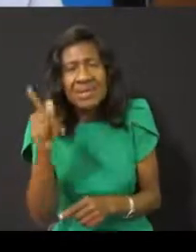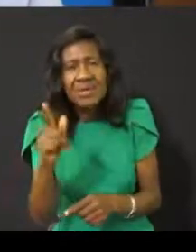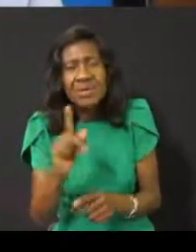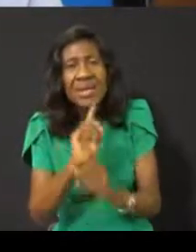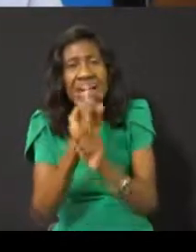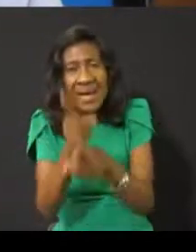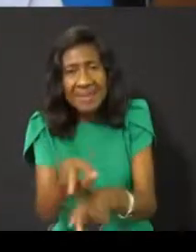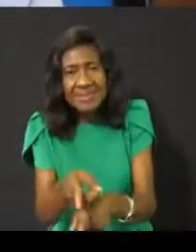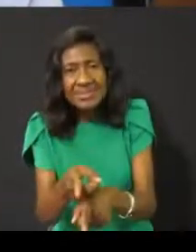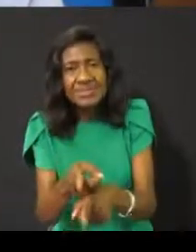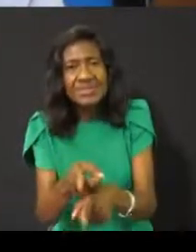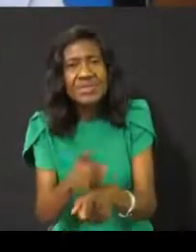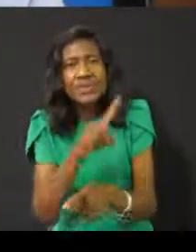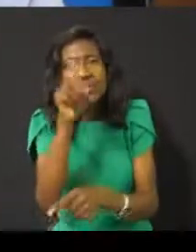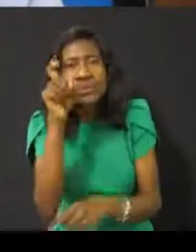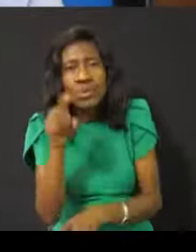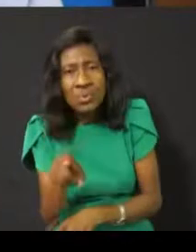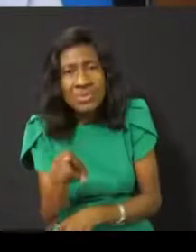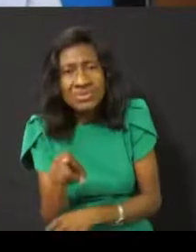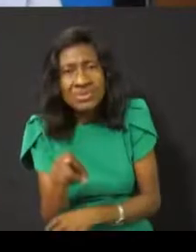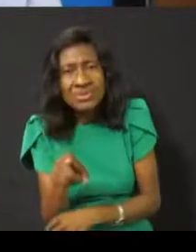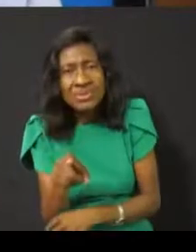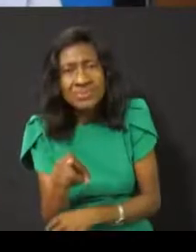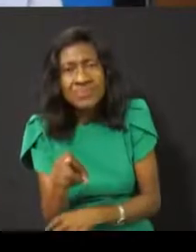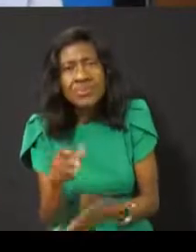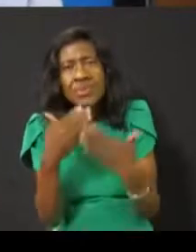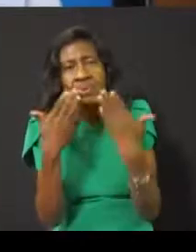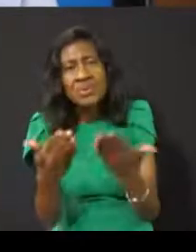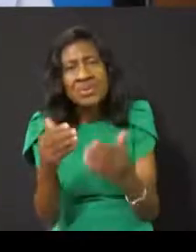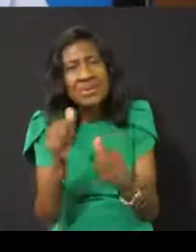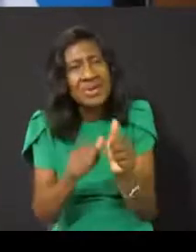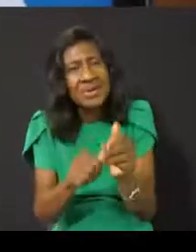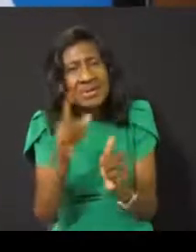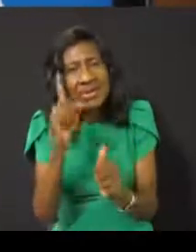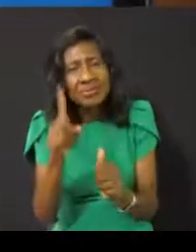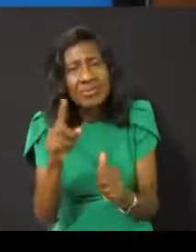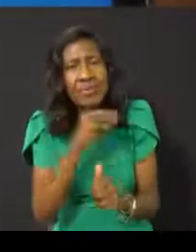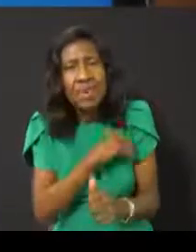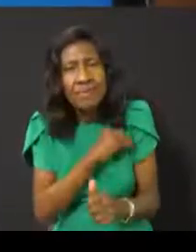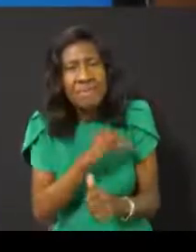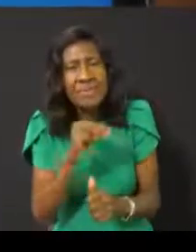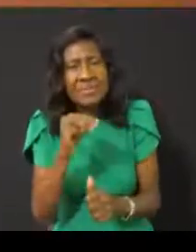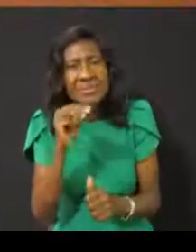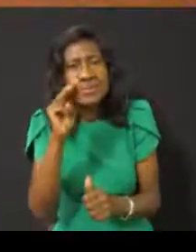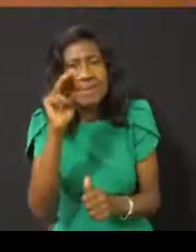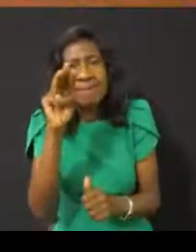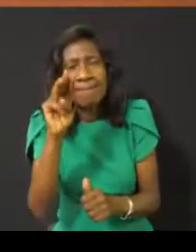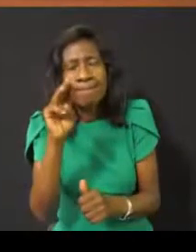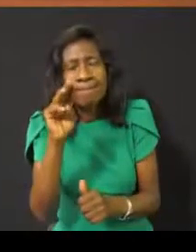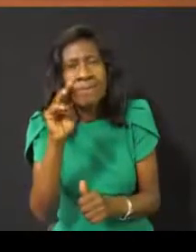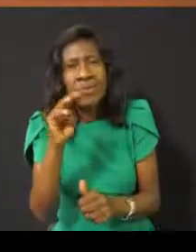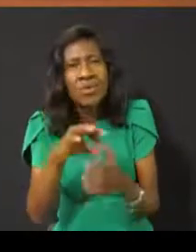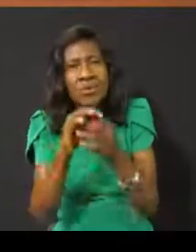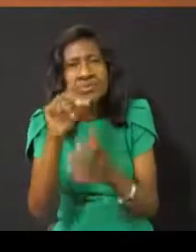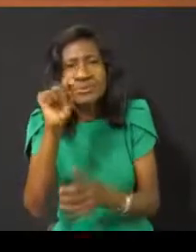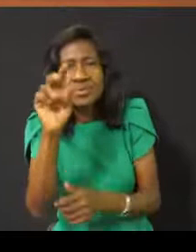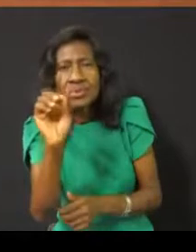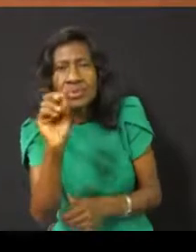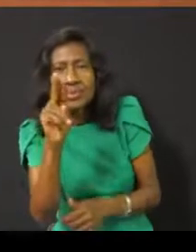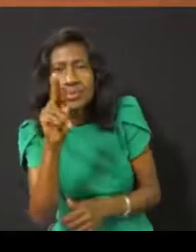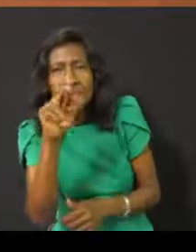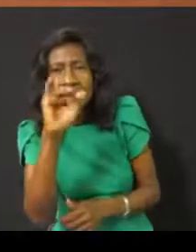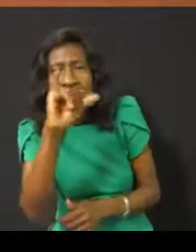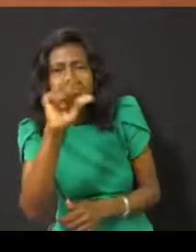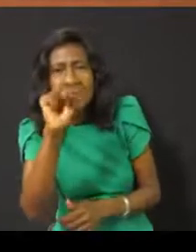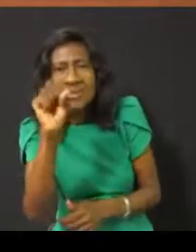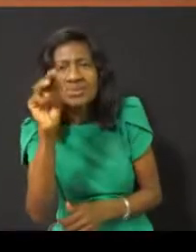any questions you have. And just want to thank everybody on the panel. Minister Brown is going to have a comment before. Yeah, I'm almost certain that the